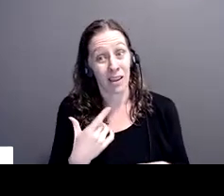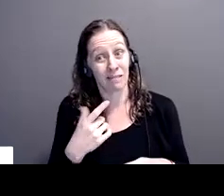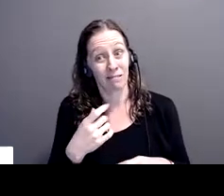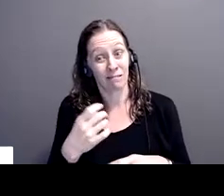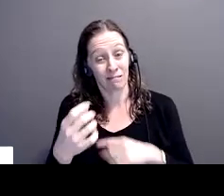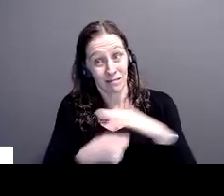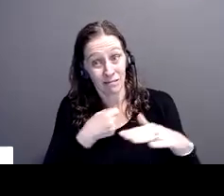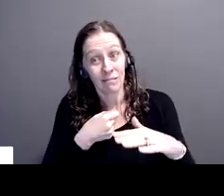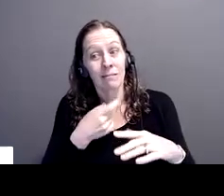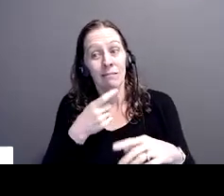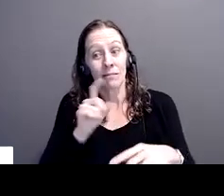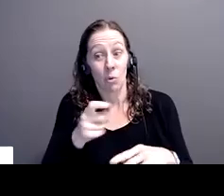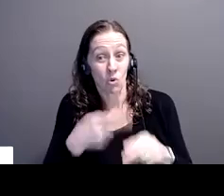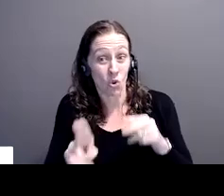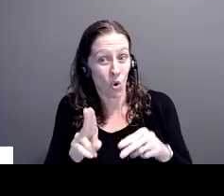time.